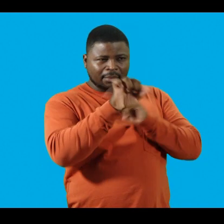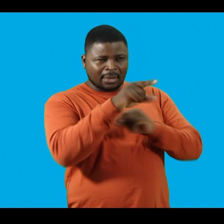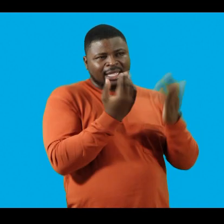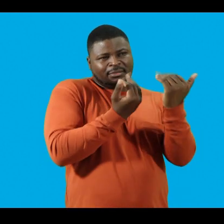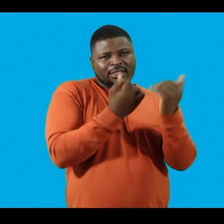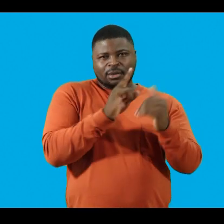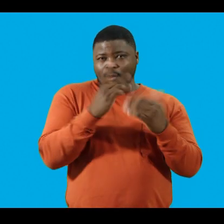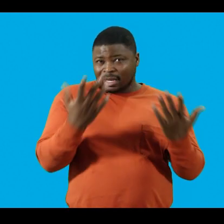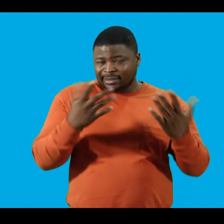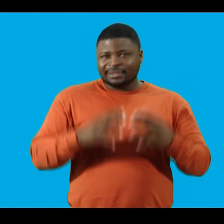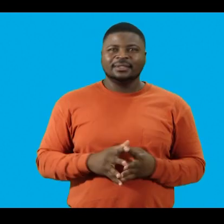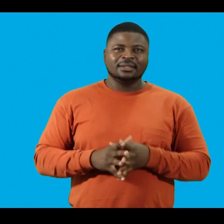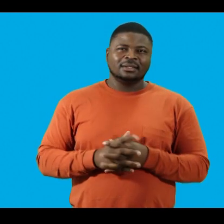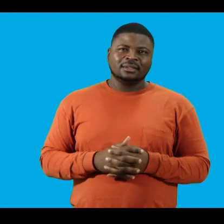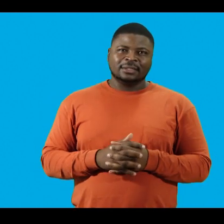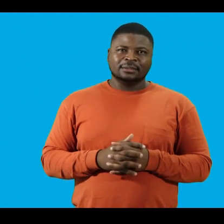of you.